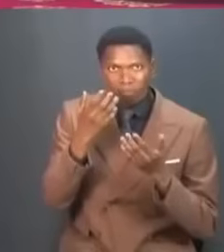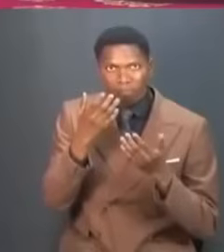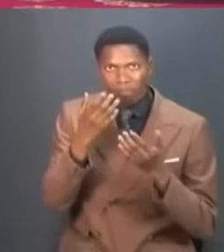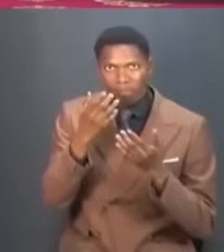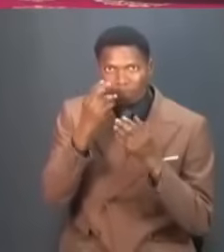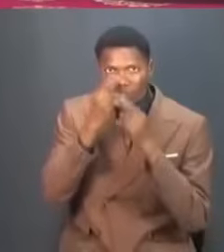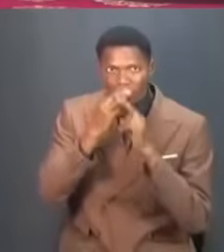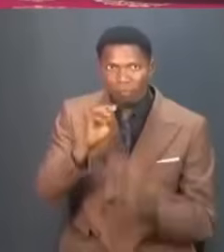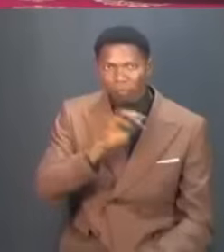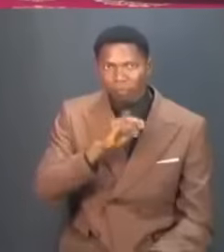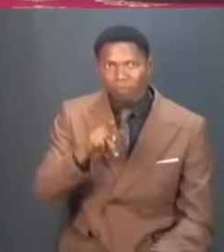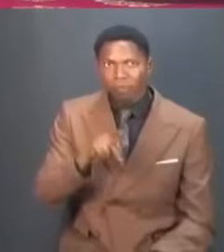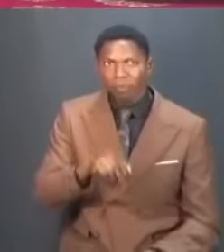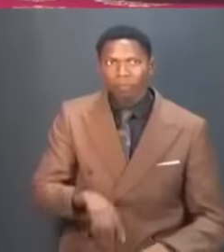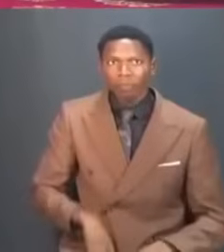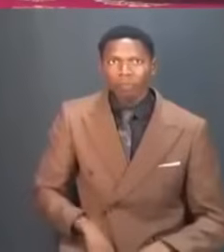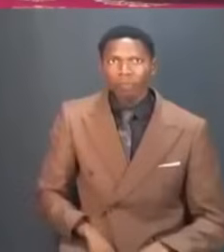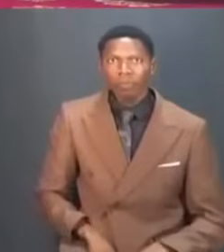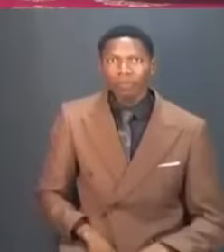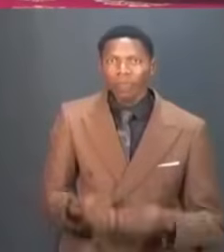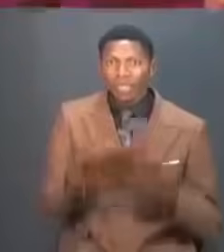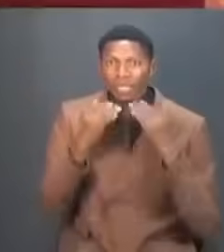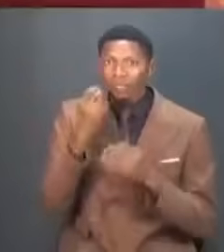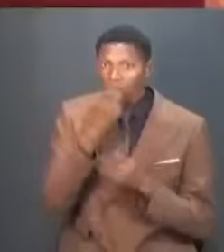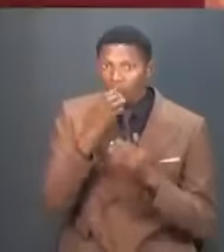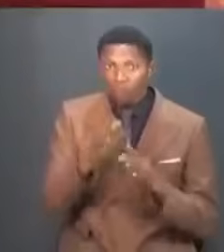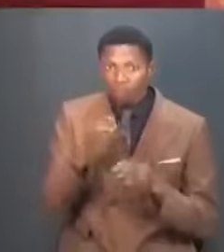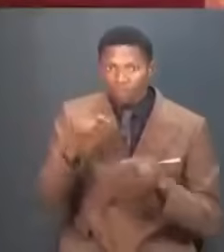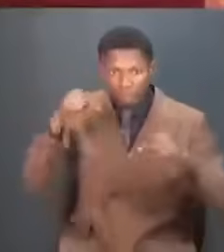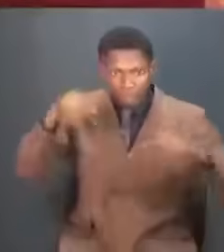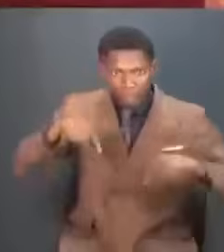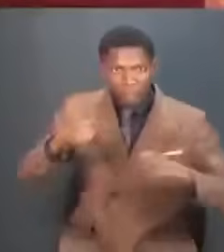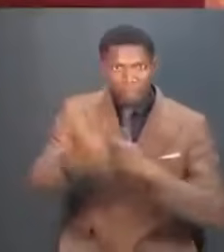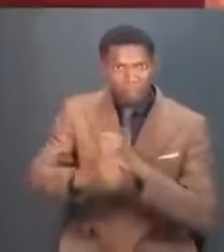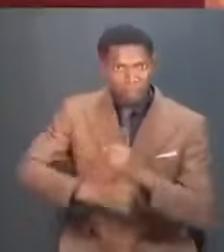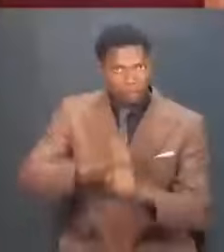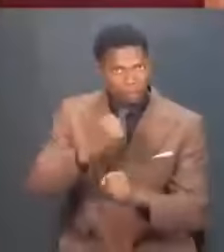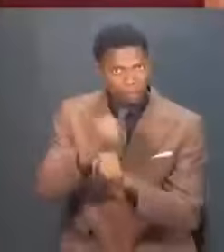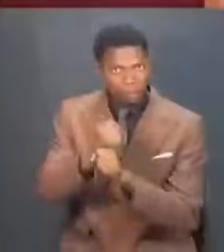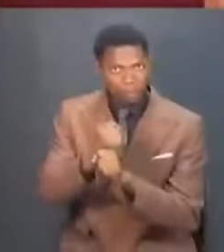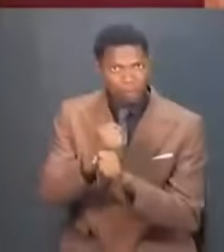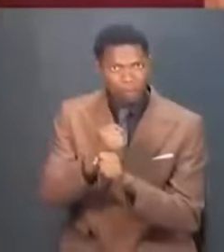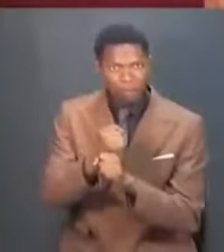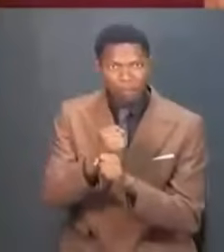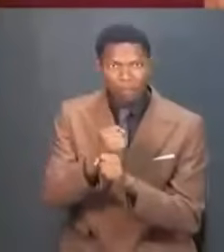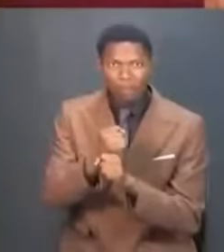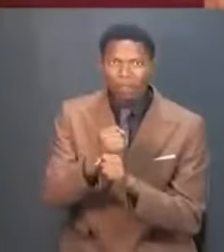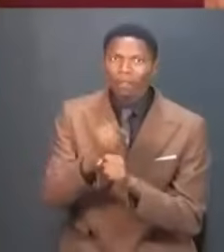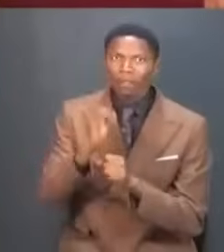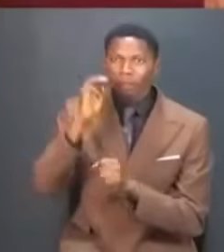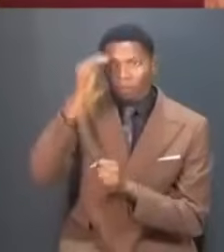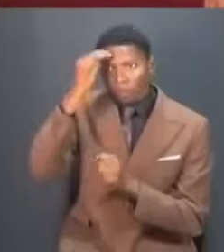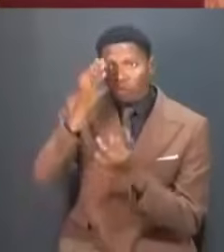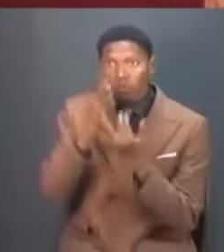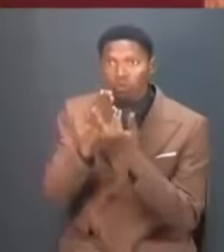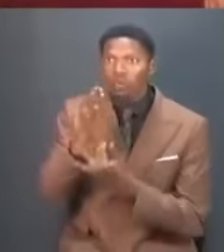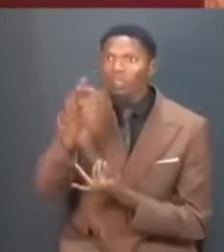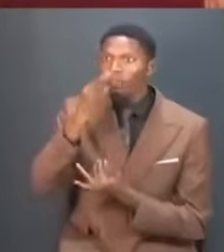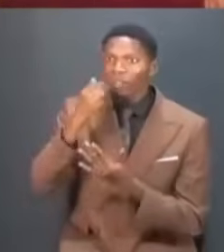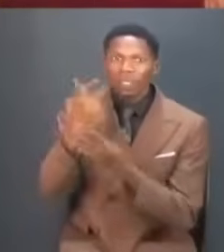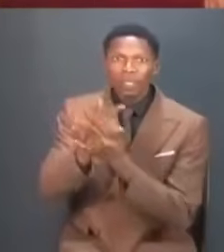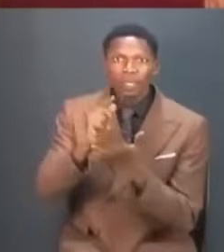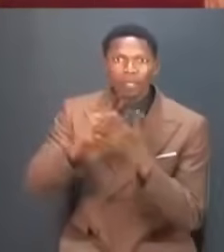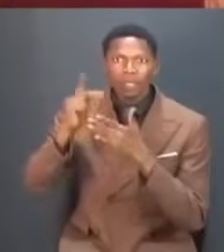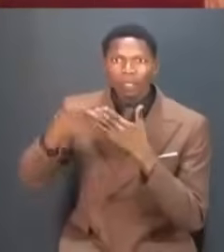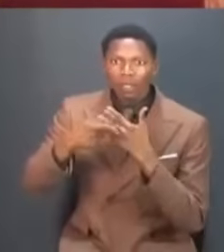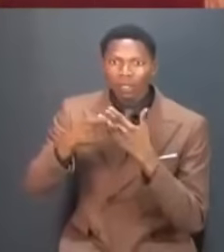Thank you very much, Mr. Speaker. Mr. Speaker, for this year, the ministry through the Feed Ghana program has